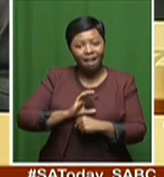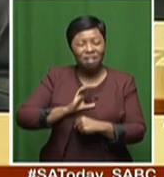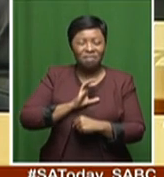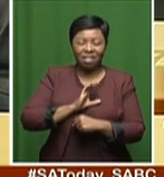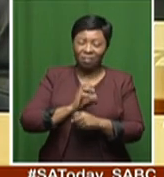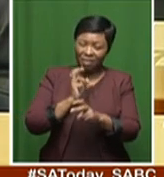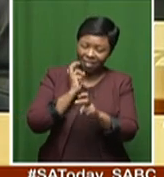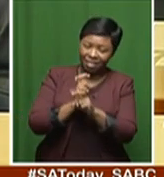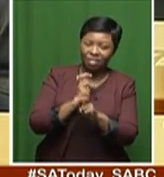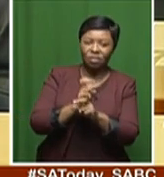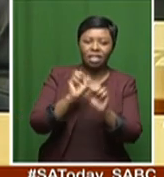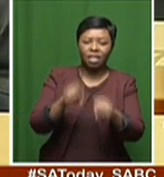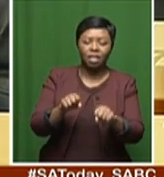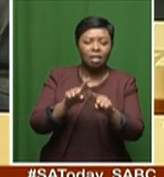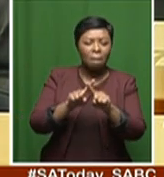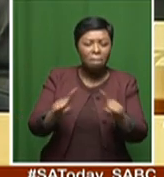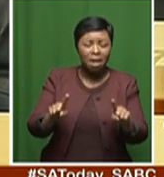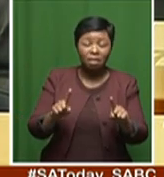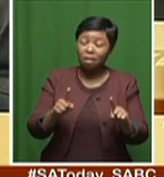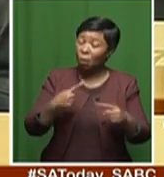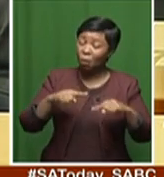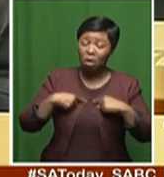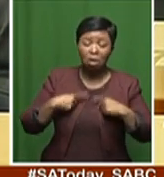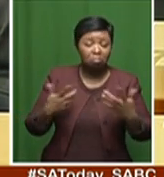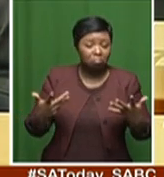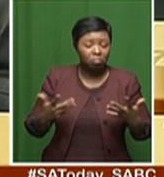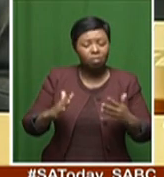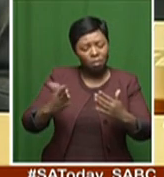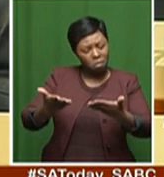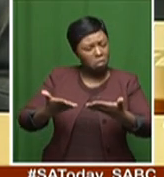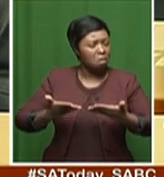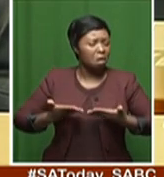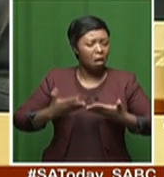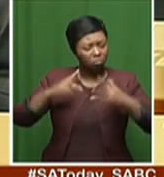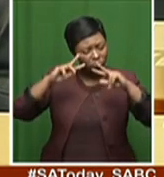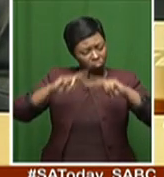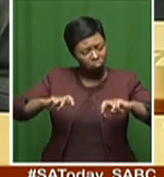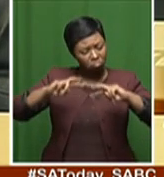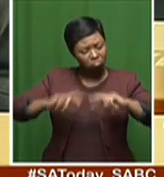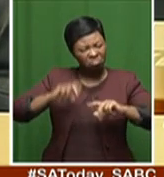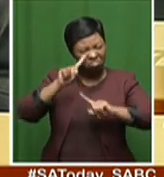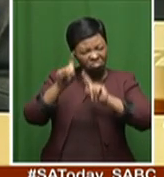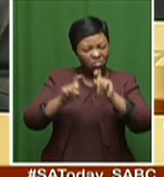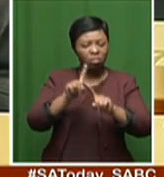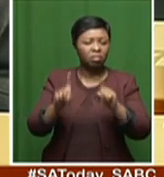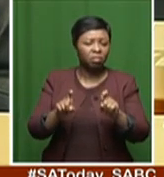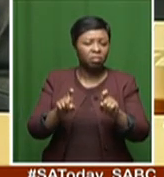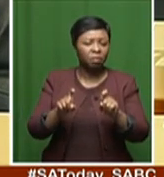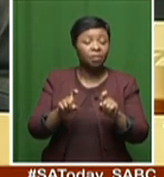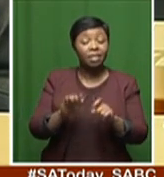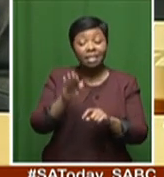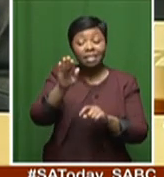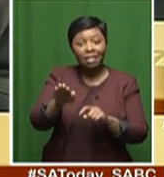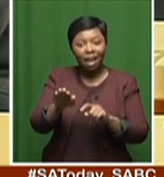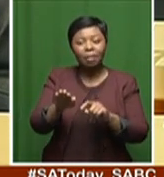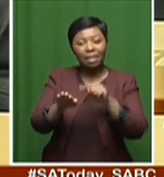we welcome this scrutiny as a necessary step in tackling corruption in